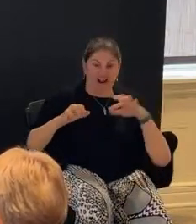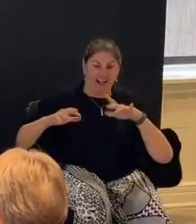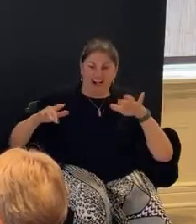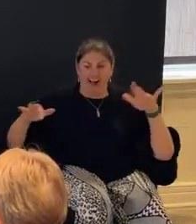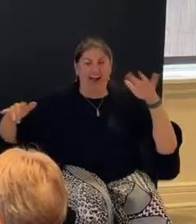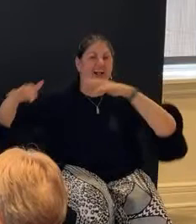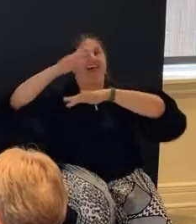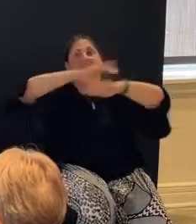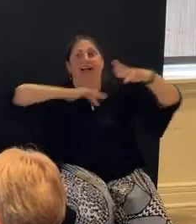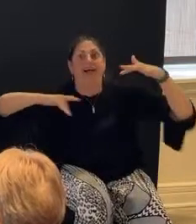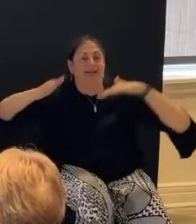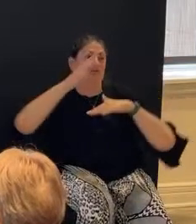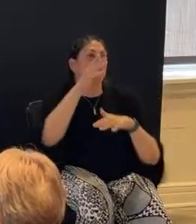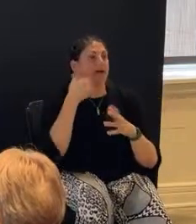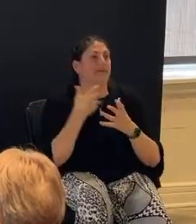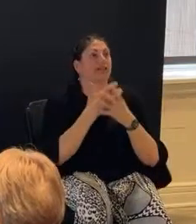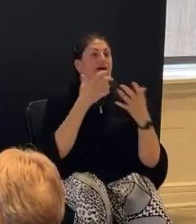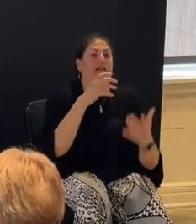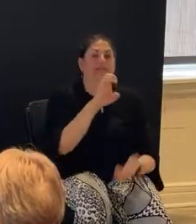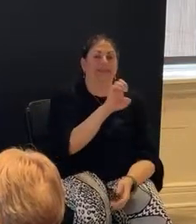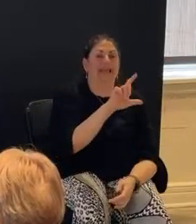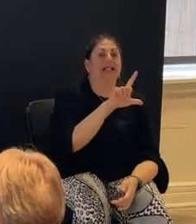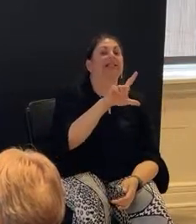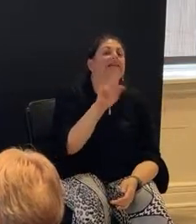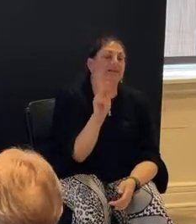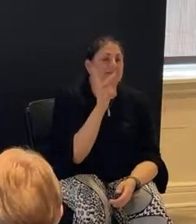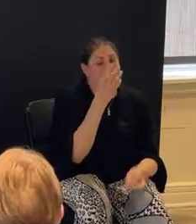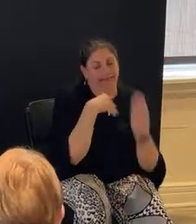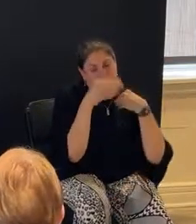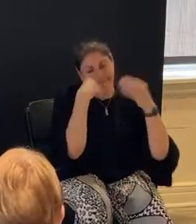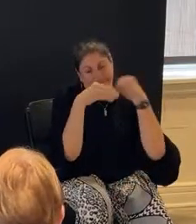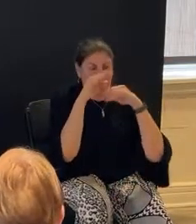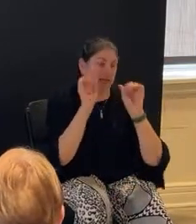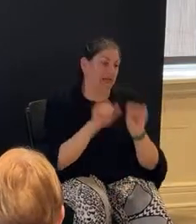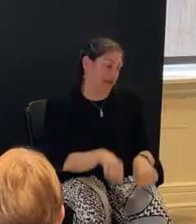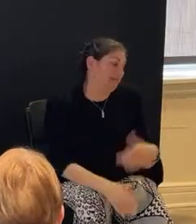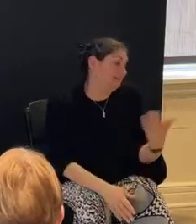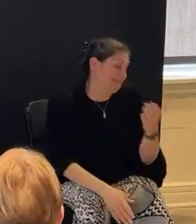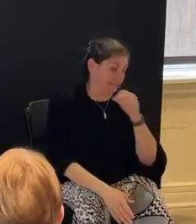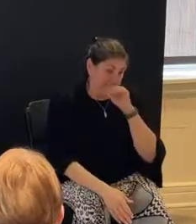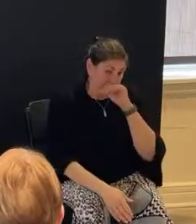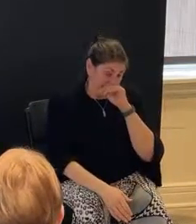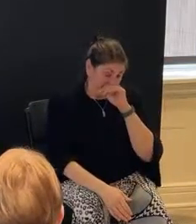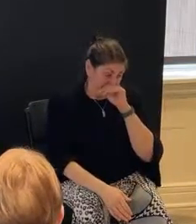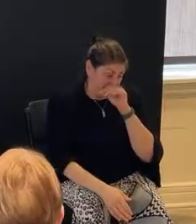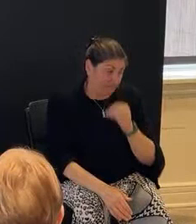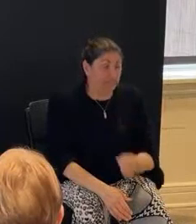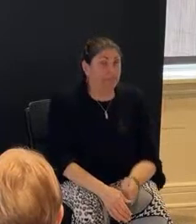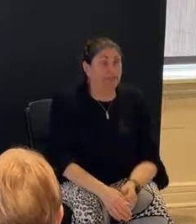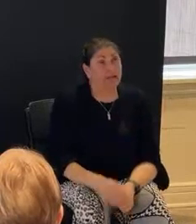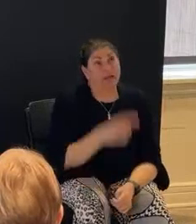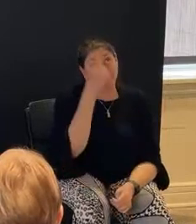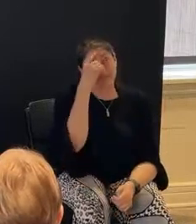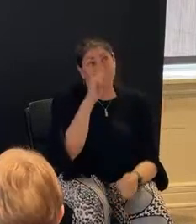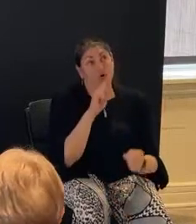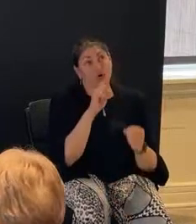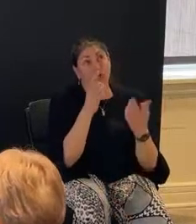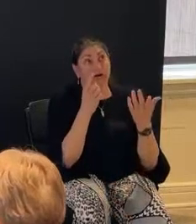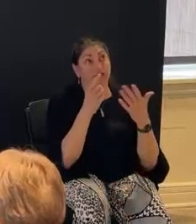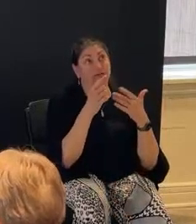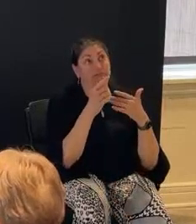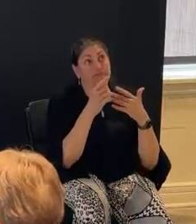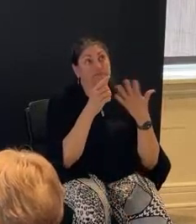or at least have a lot of elk that they can dine out on. As for succession, I mean, there are interesting things. There's